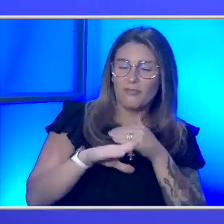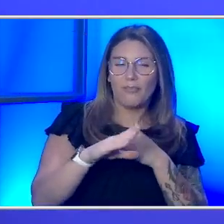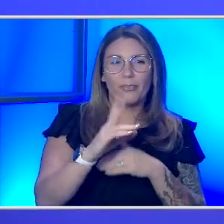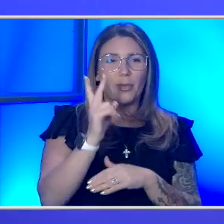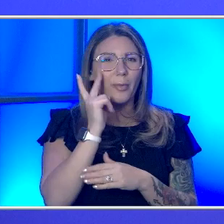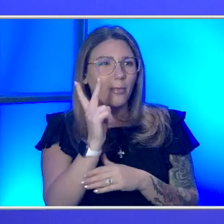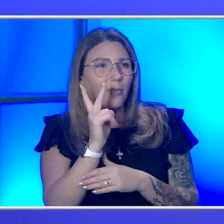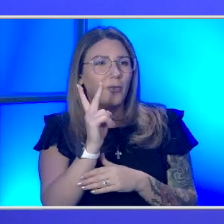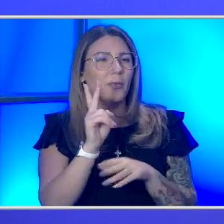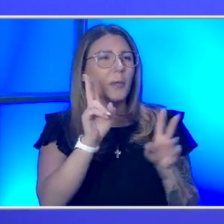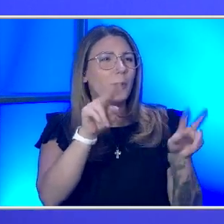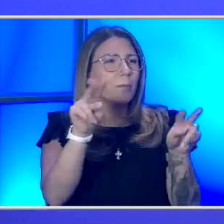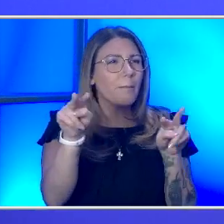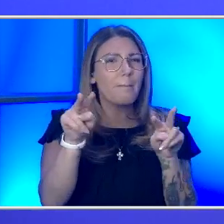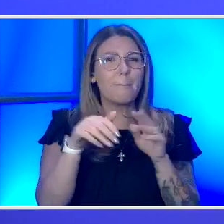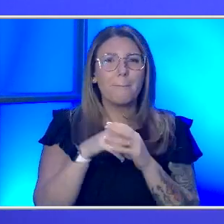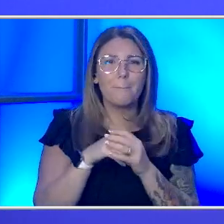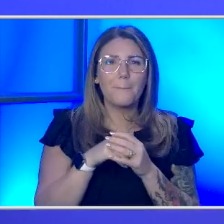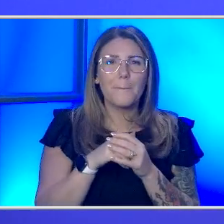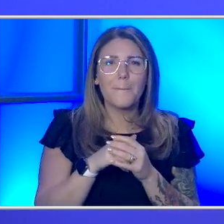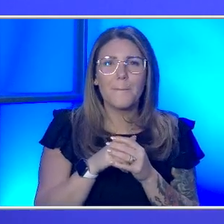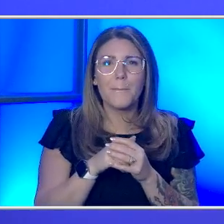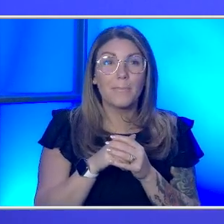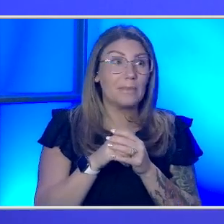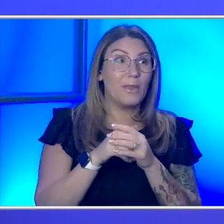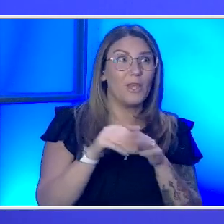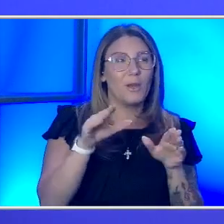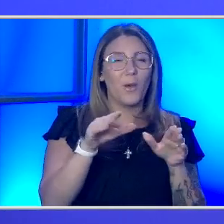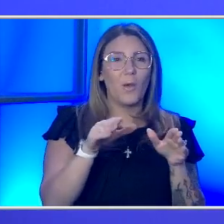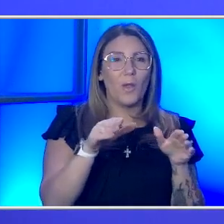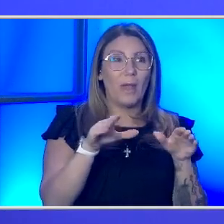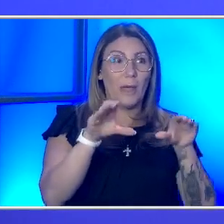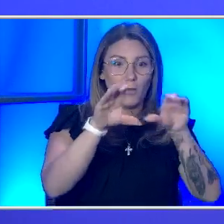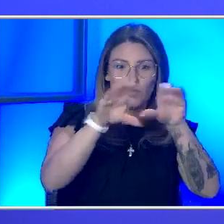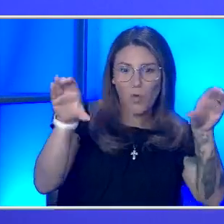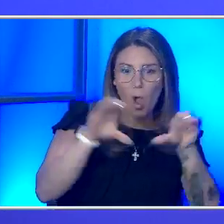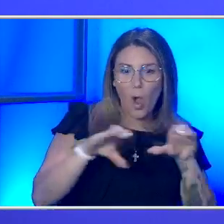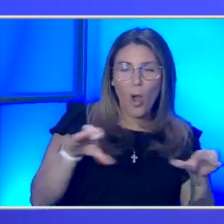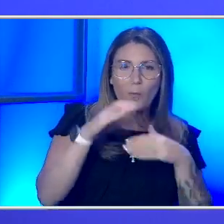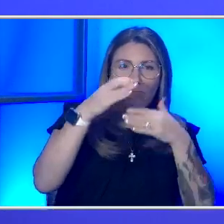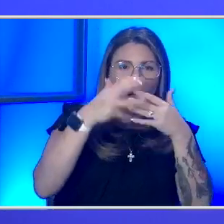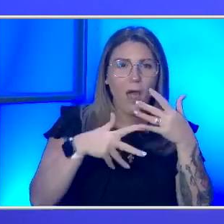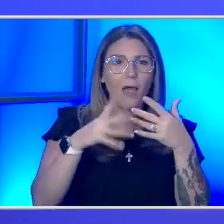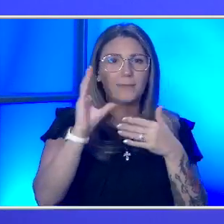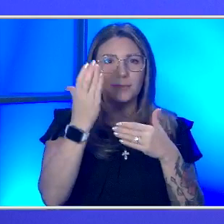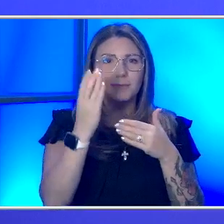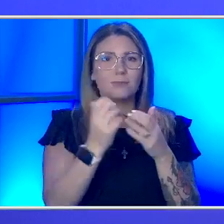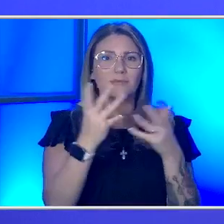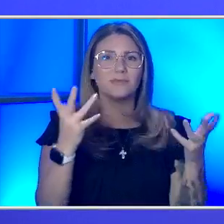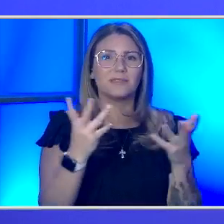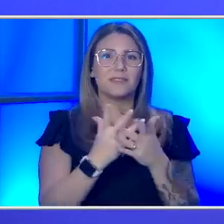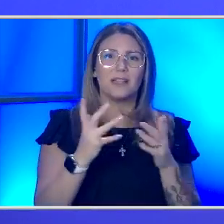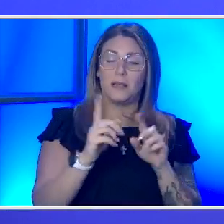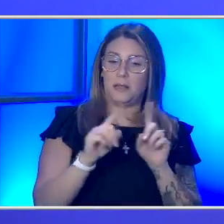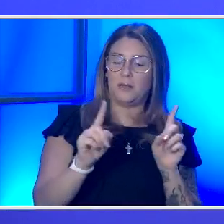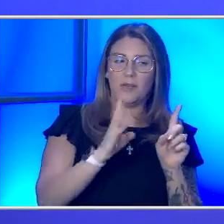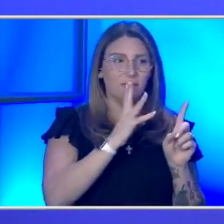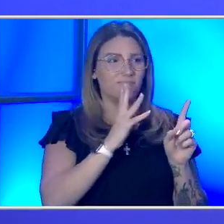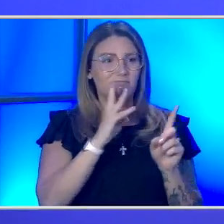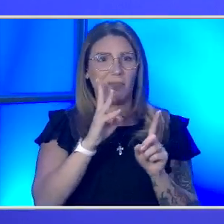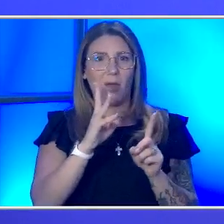like rows of blood products, and it seems right to me. But I talked to some of the blood bank staff, and it turns out that we like to